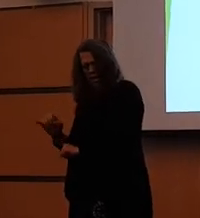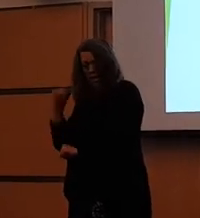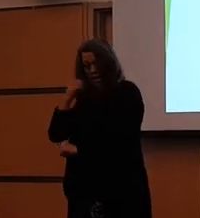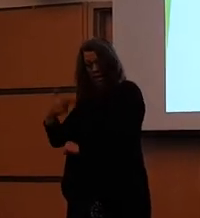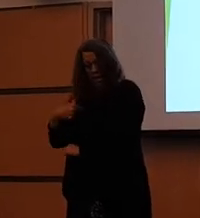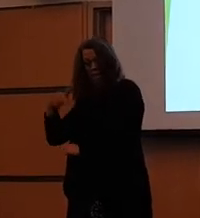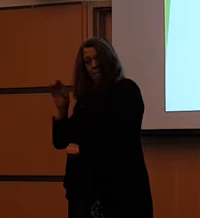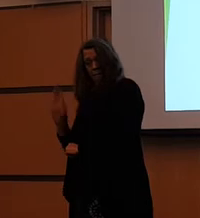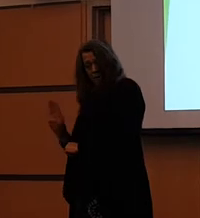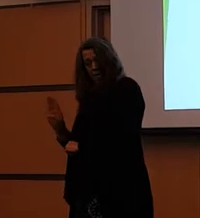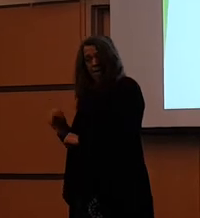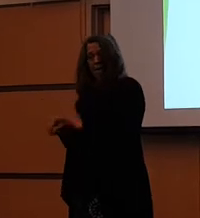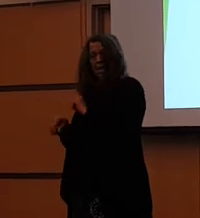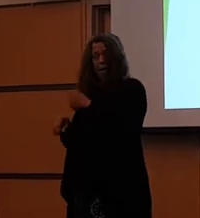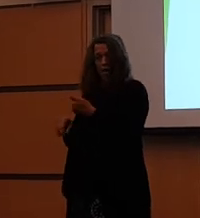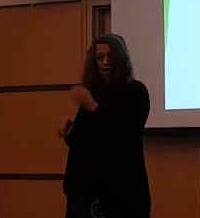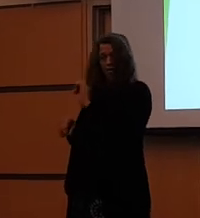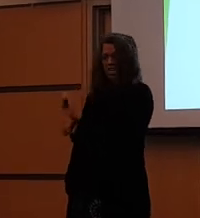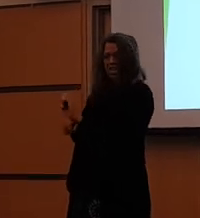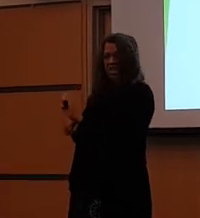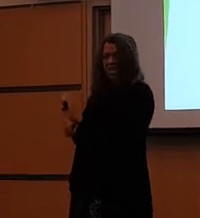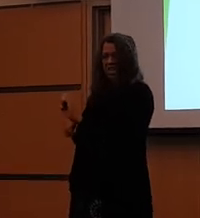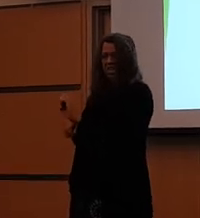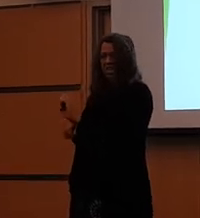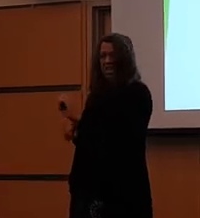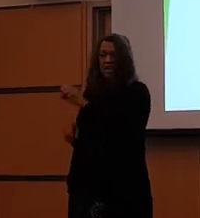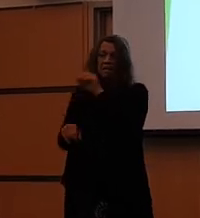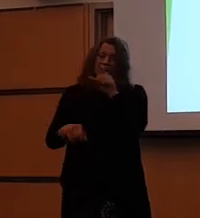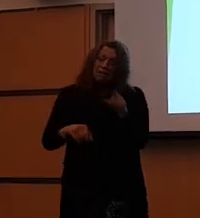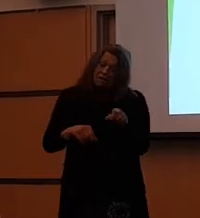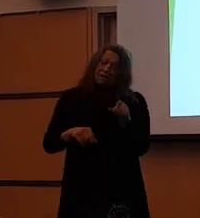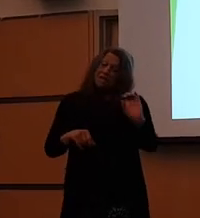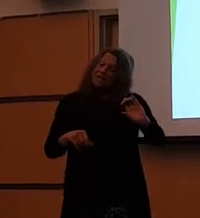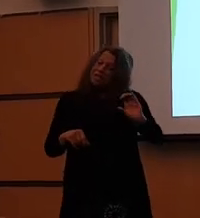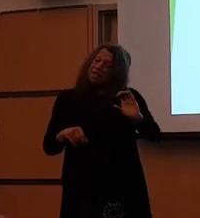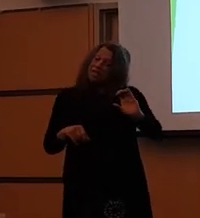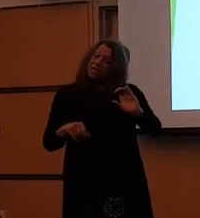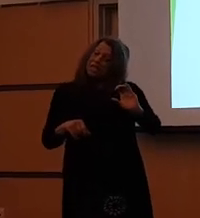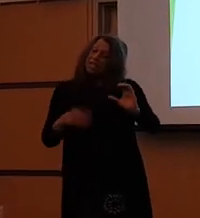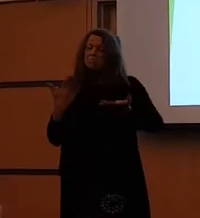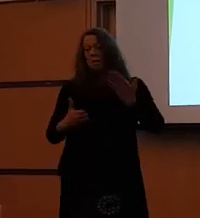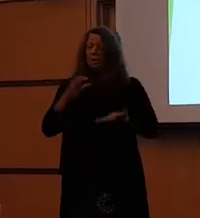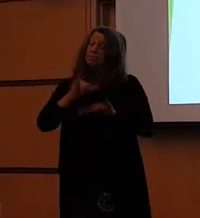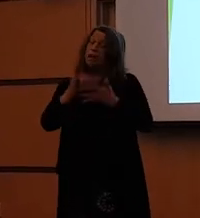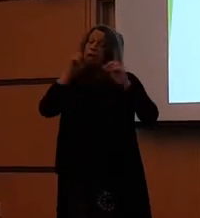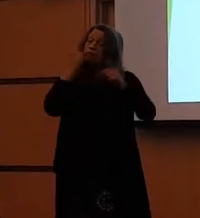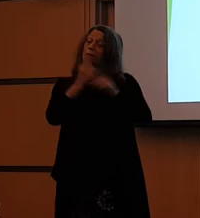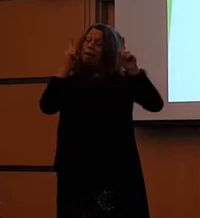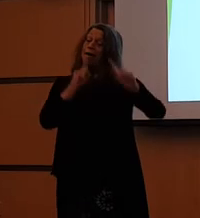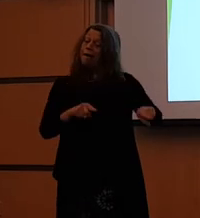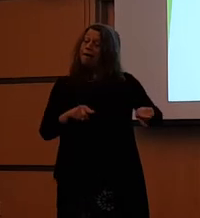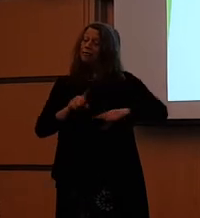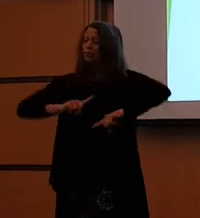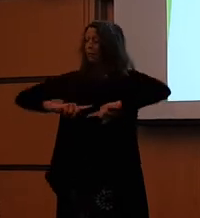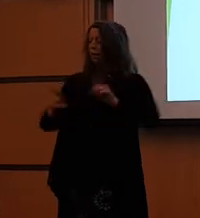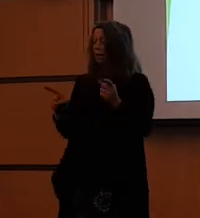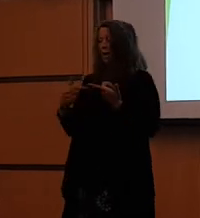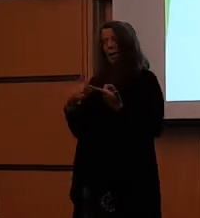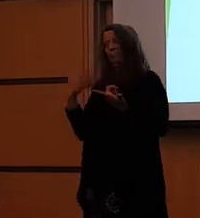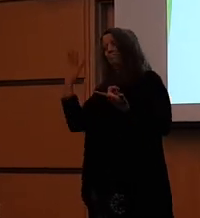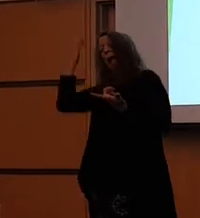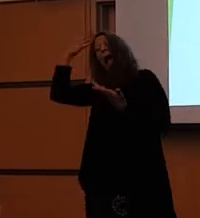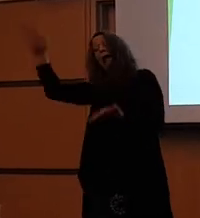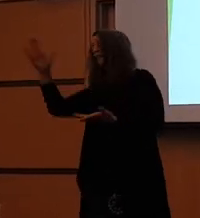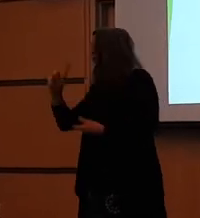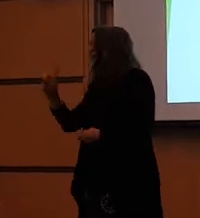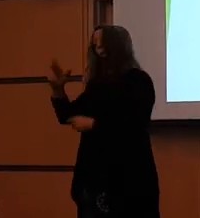the B and the other is the E, so maybe the one in the back is the C. But you know what? I have no idea where the Spark is.